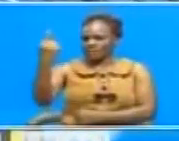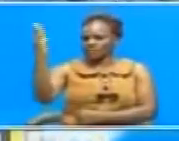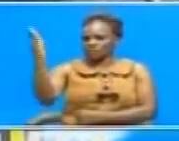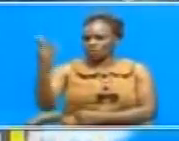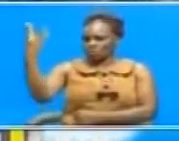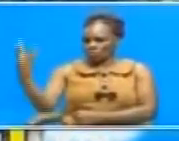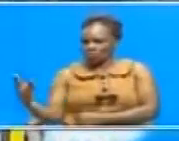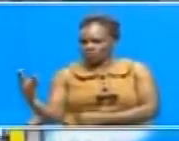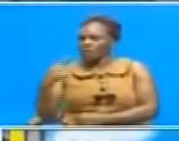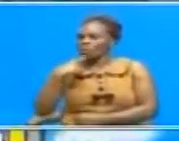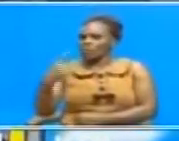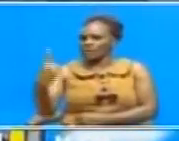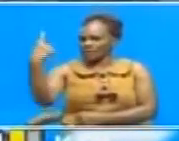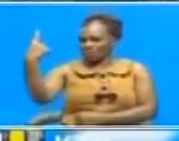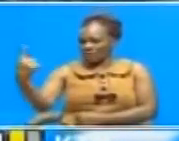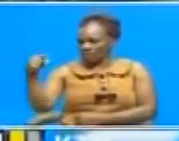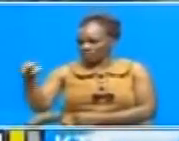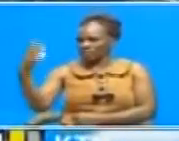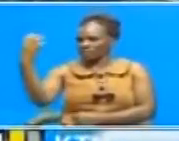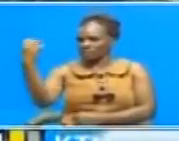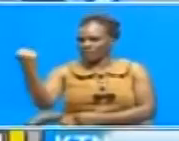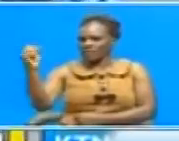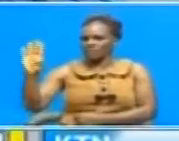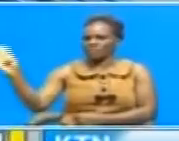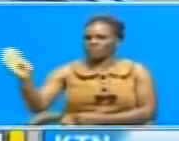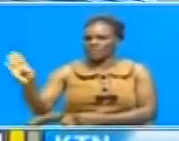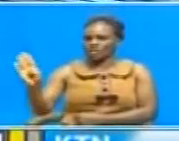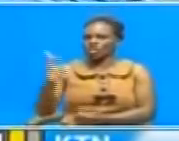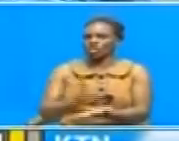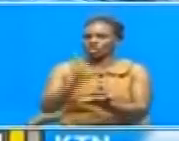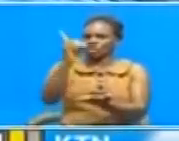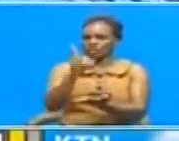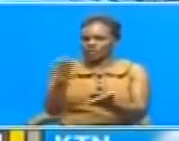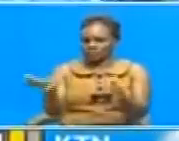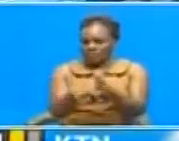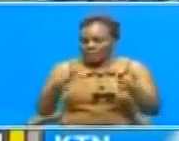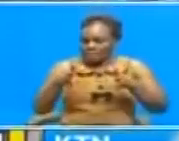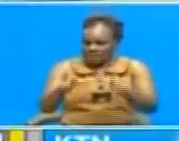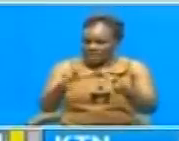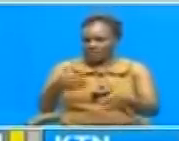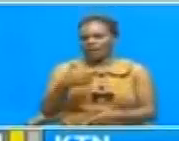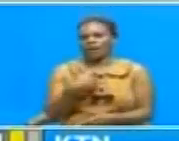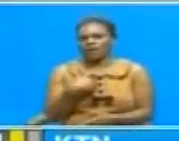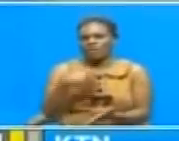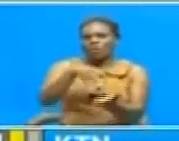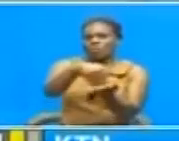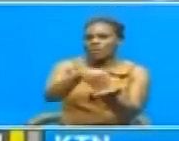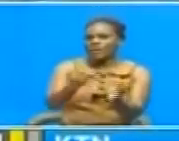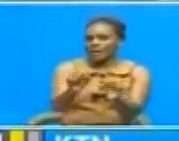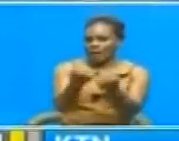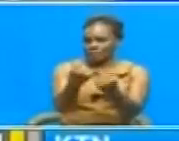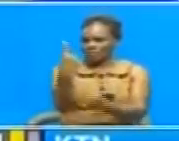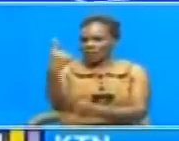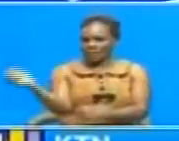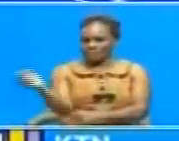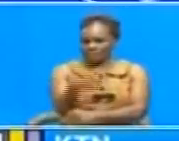of the year to 101.5 billion shillings, was putting the shilling under immense pressure. The weakening comes a month after the